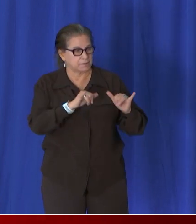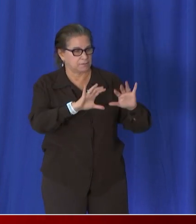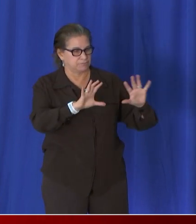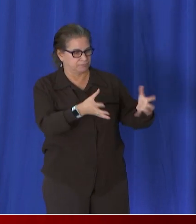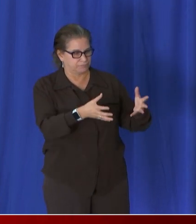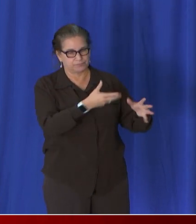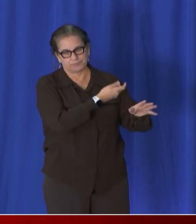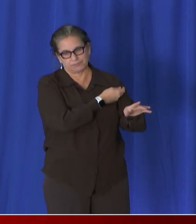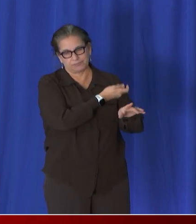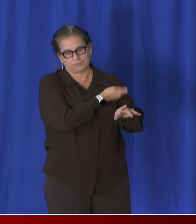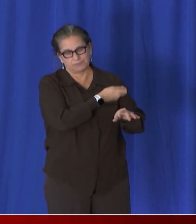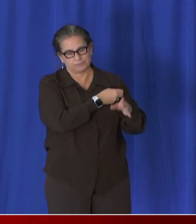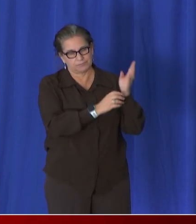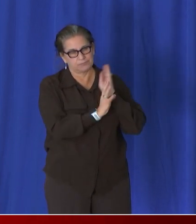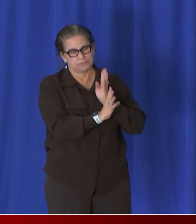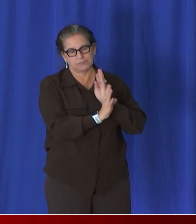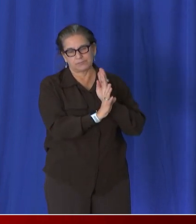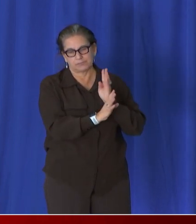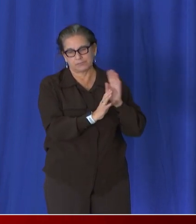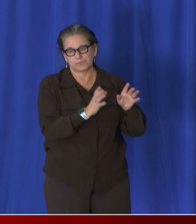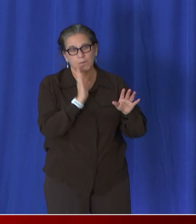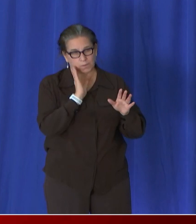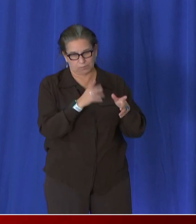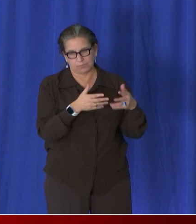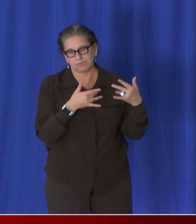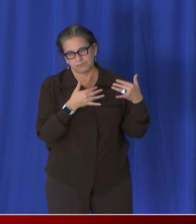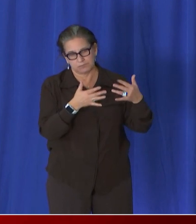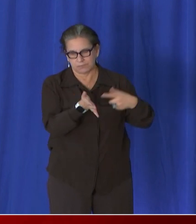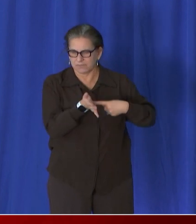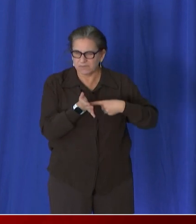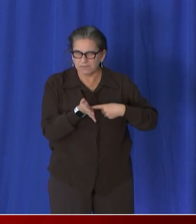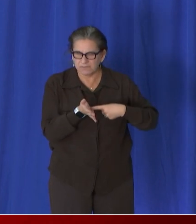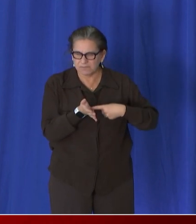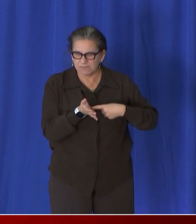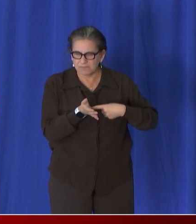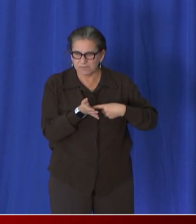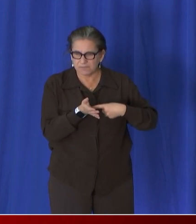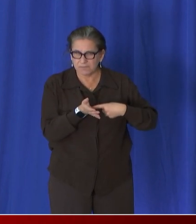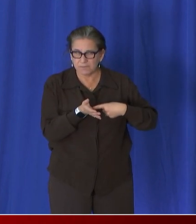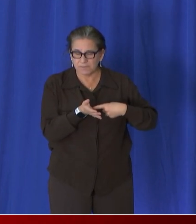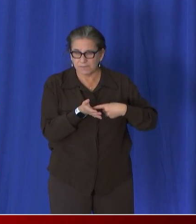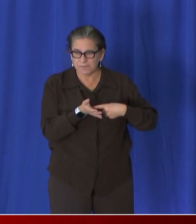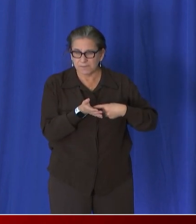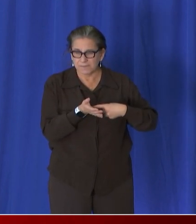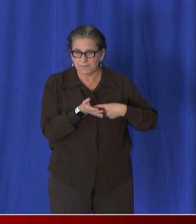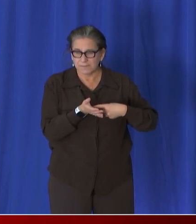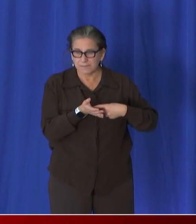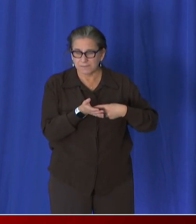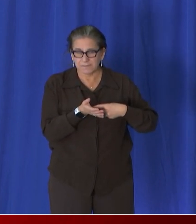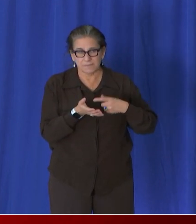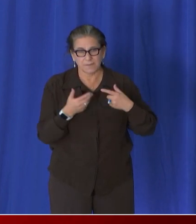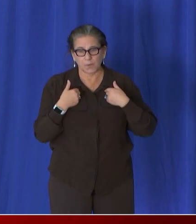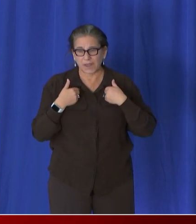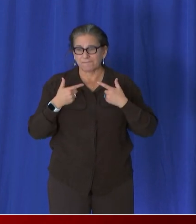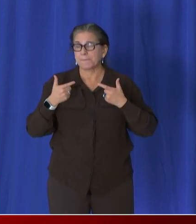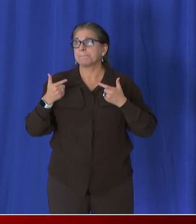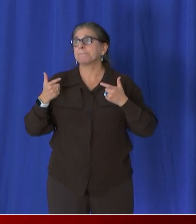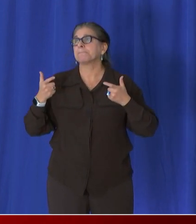vaccinated. And we also know that that is a huge public health benefit. You saw the graphs at the beginning, that the